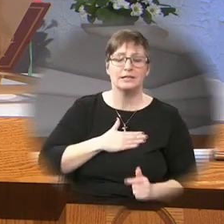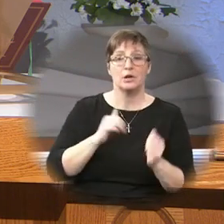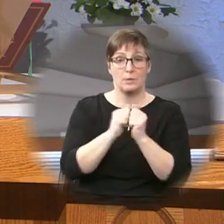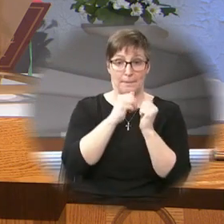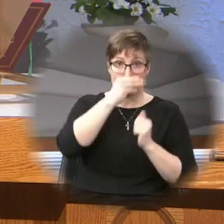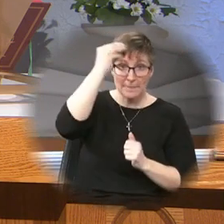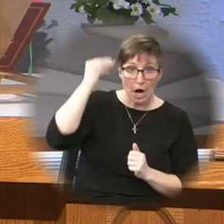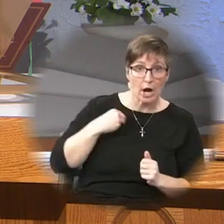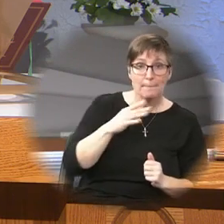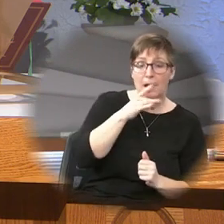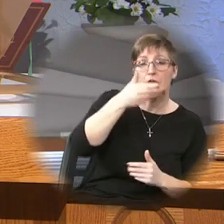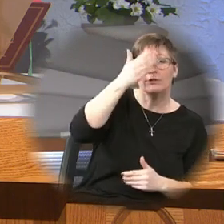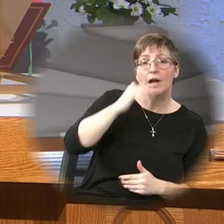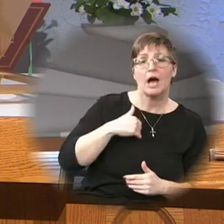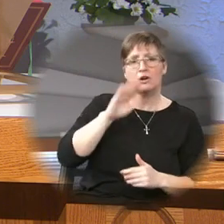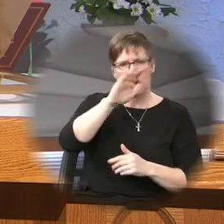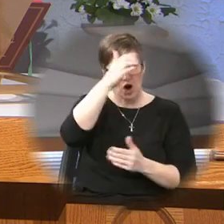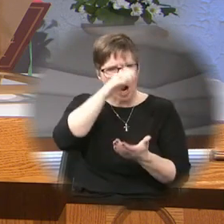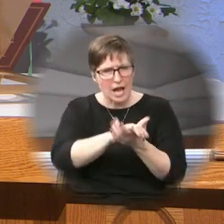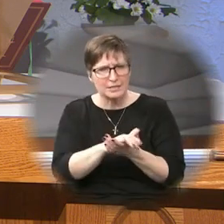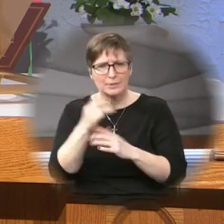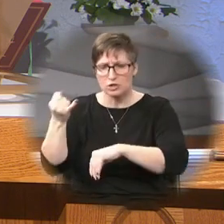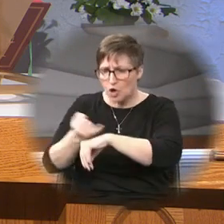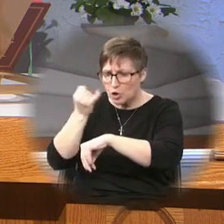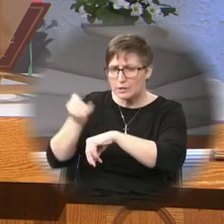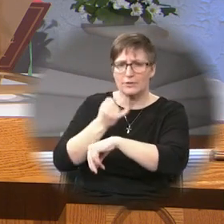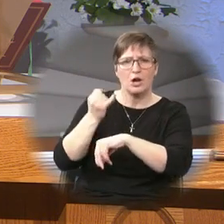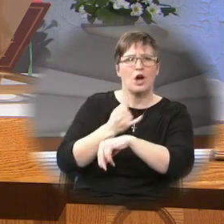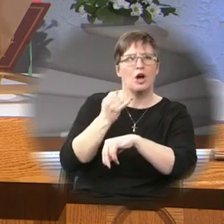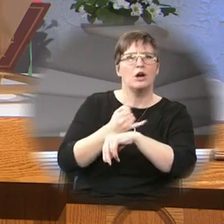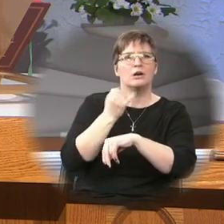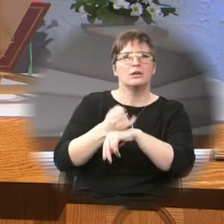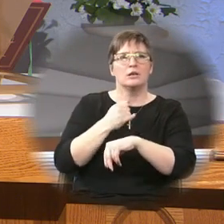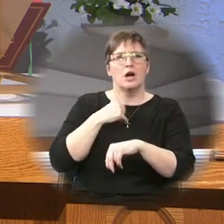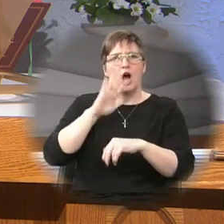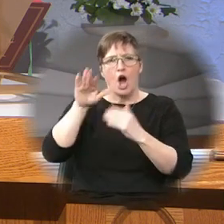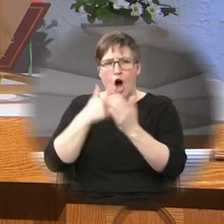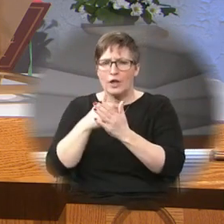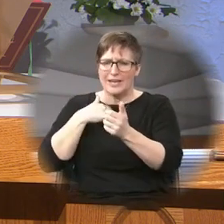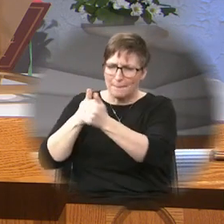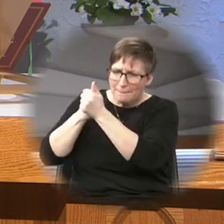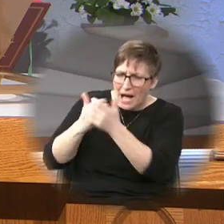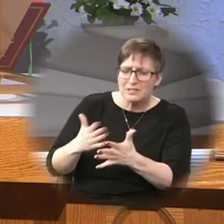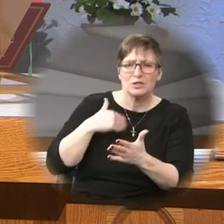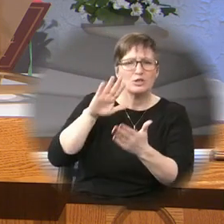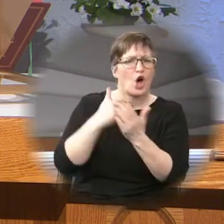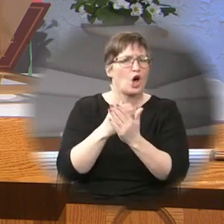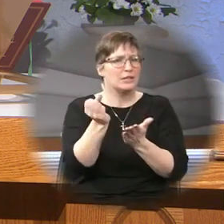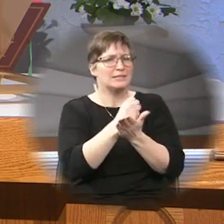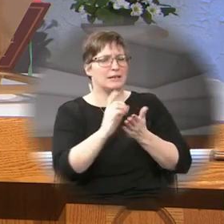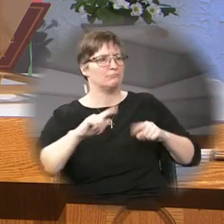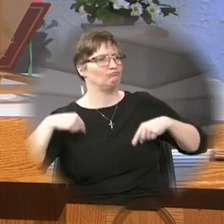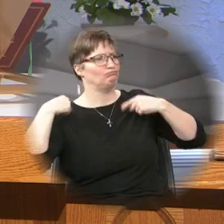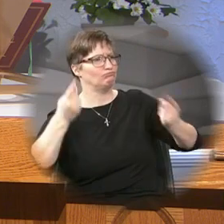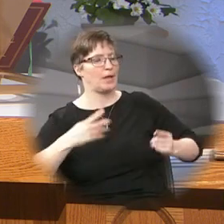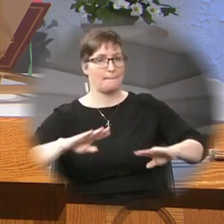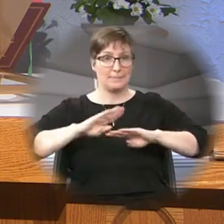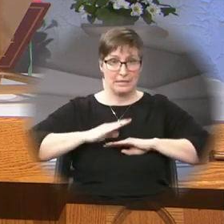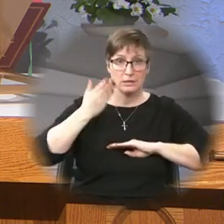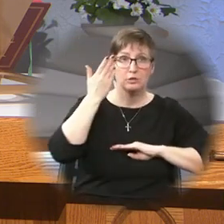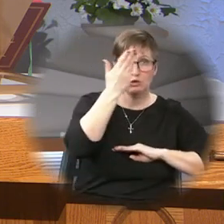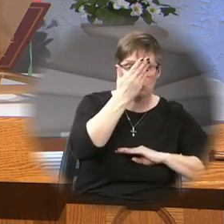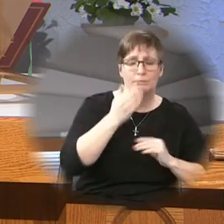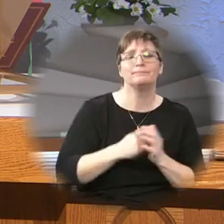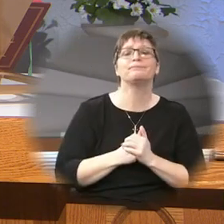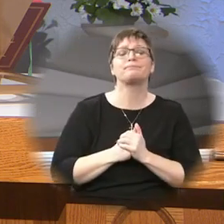that with the Blessed Virgin Mary, Mother of God, Blessed Joseph, her spouse, with the blessed apostles and all the saints who have pleased you throughout the